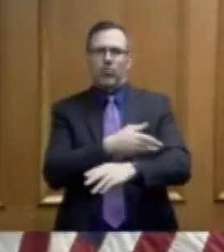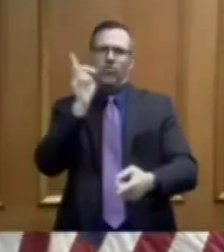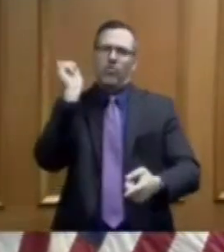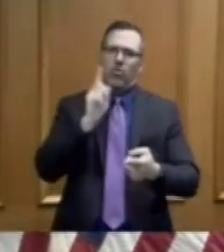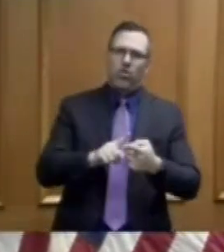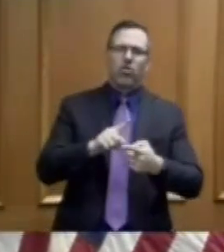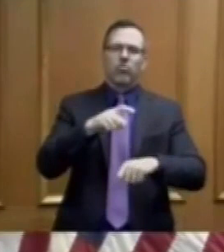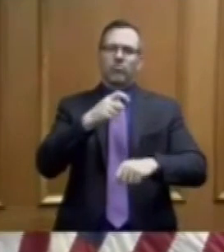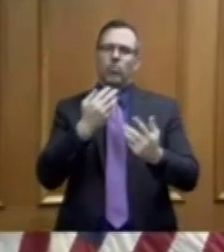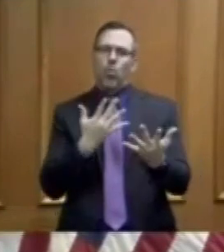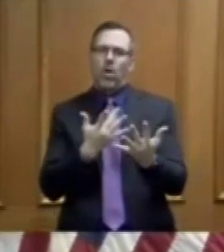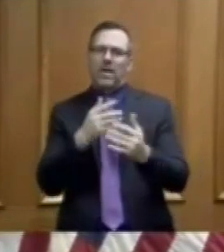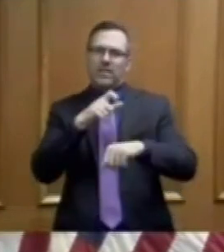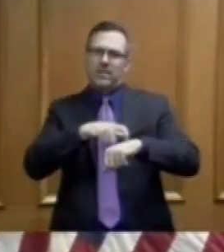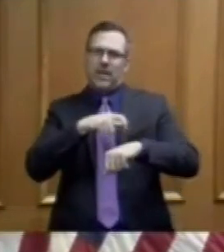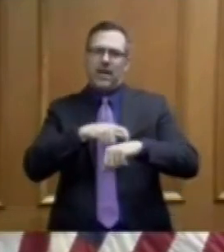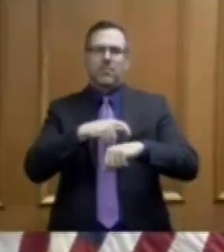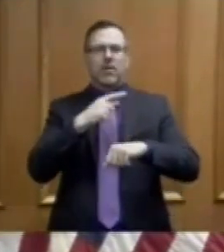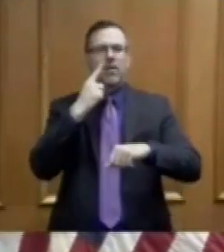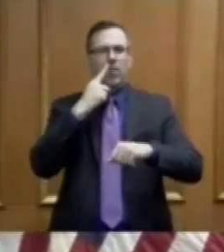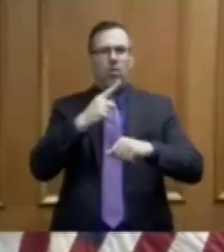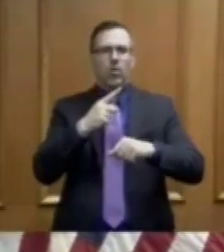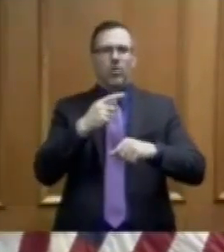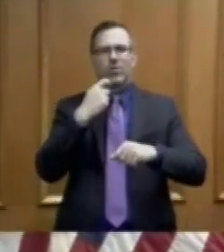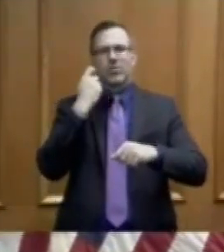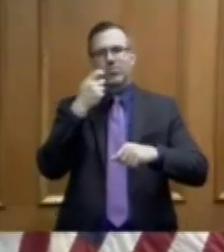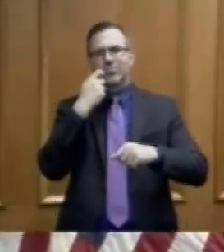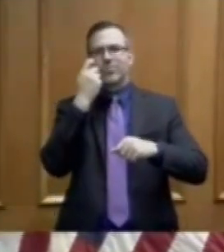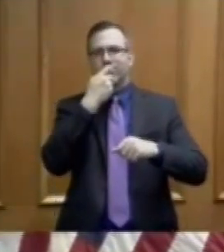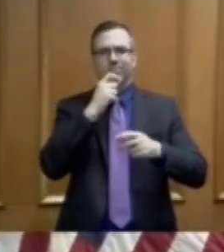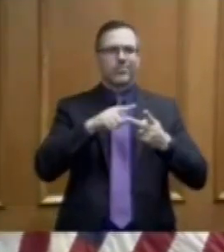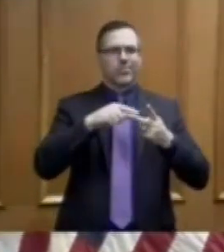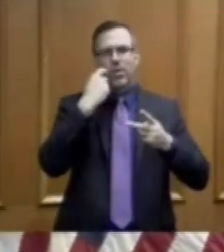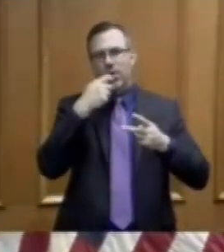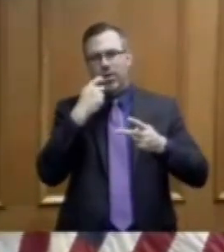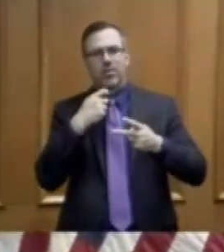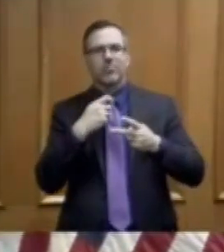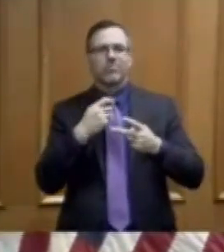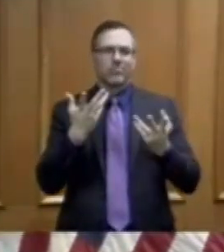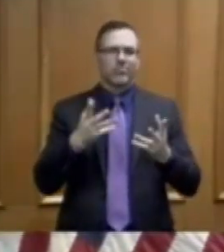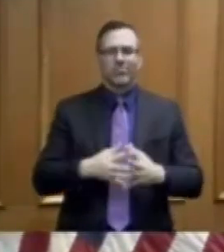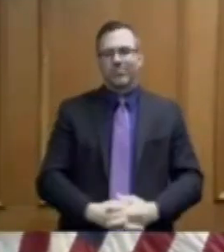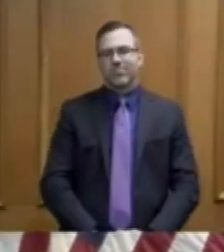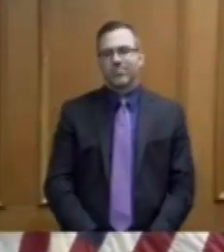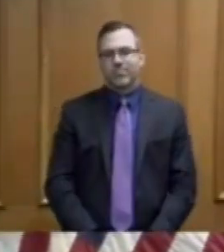all of the states share, and thus has a tremendous backlog.